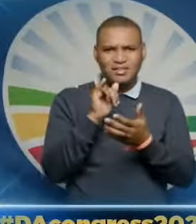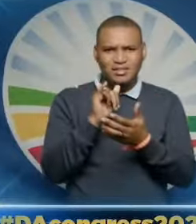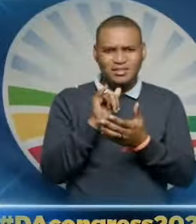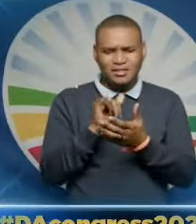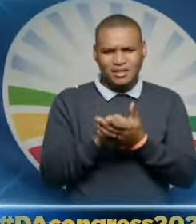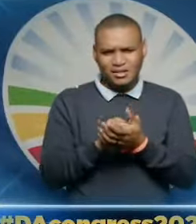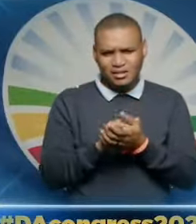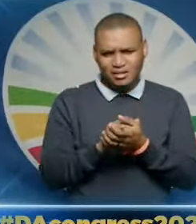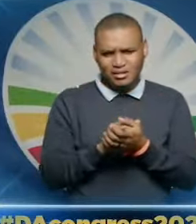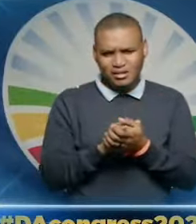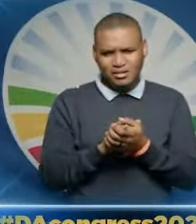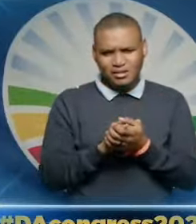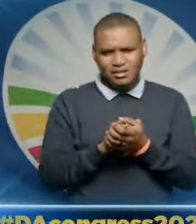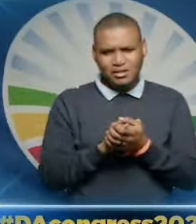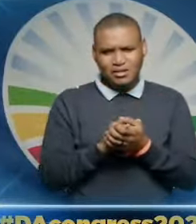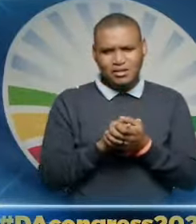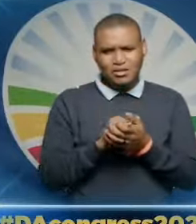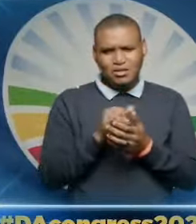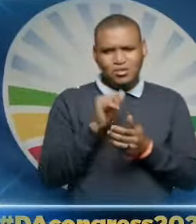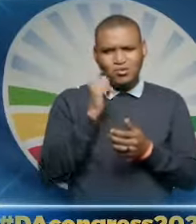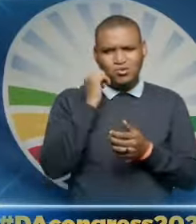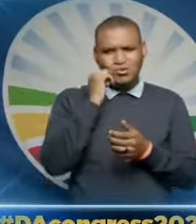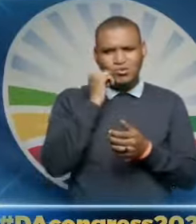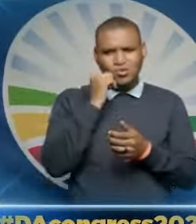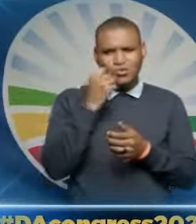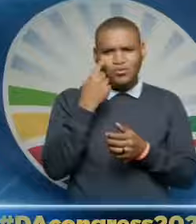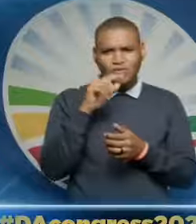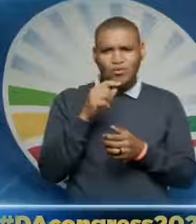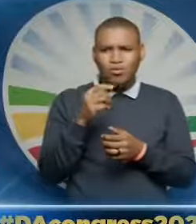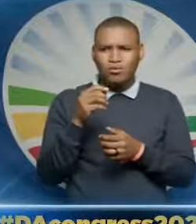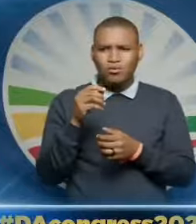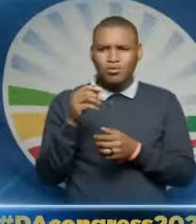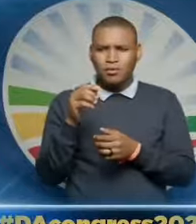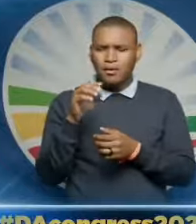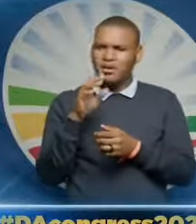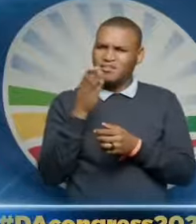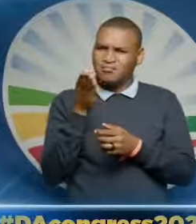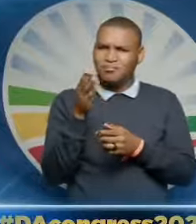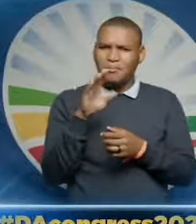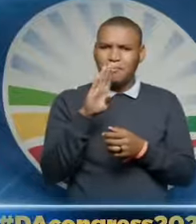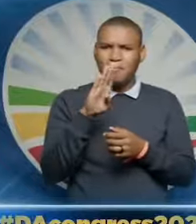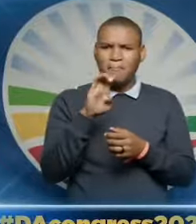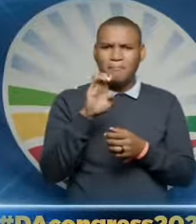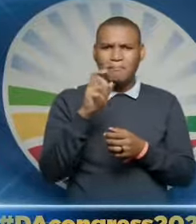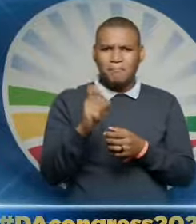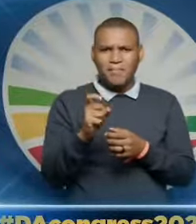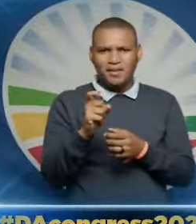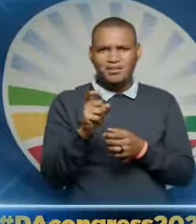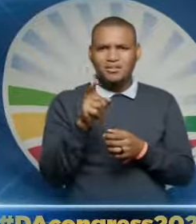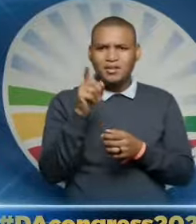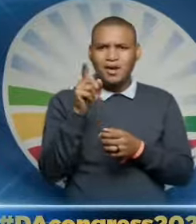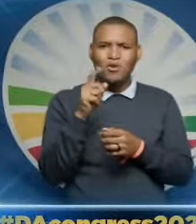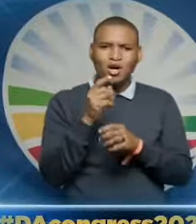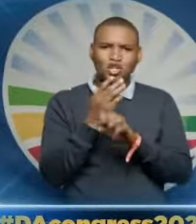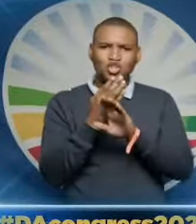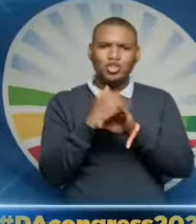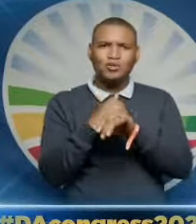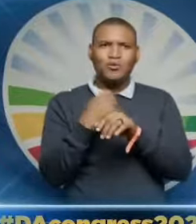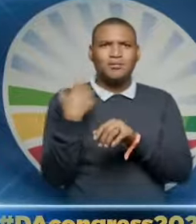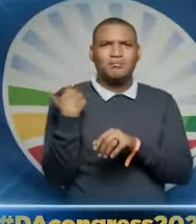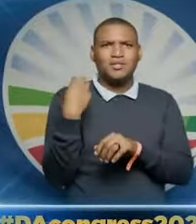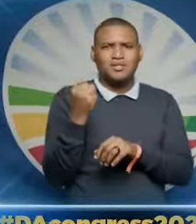here. Sorry for putting you on the spot, Bax, but obviously Bax is our Shadow Minister